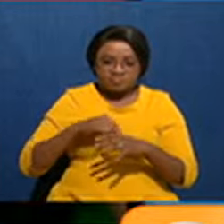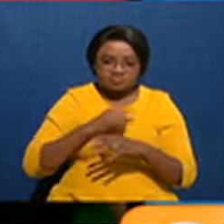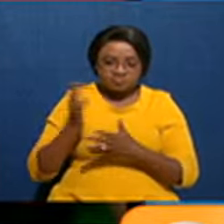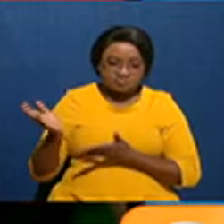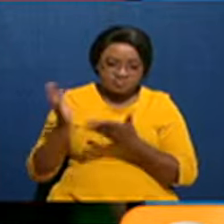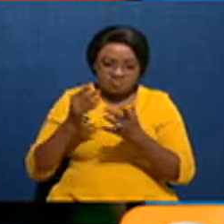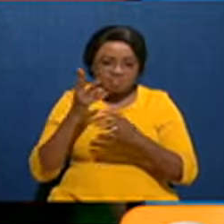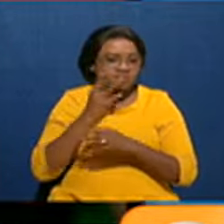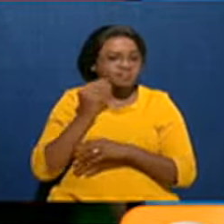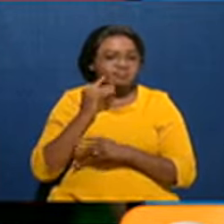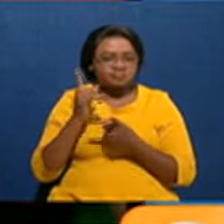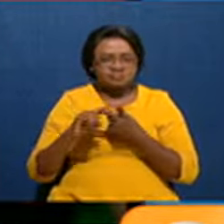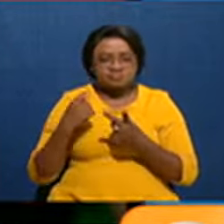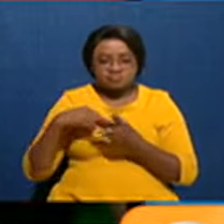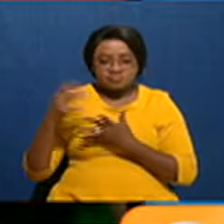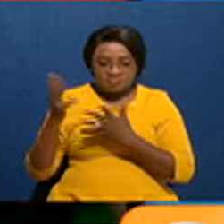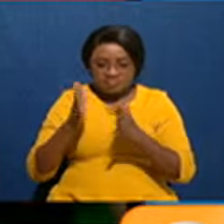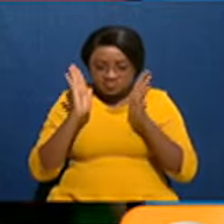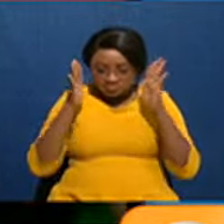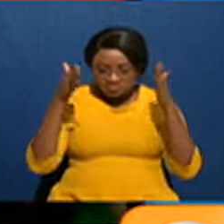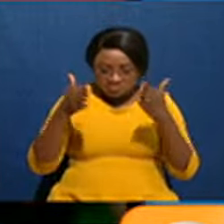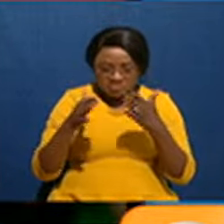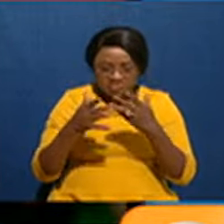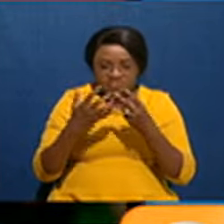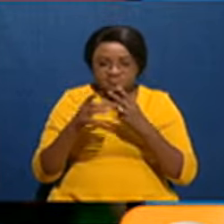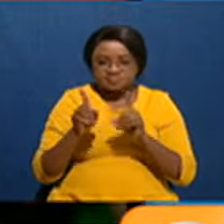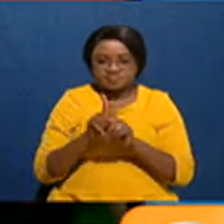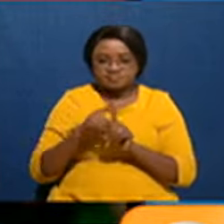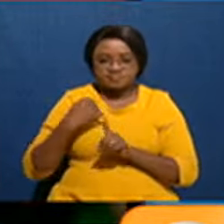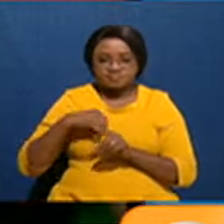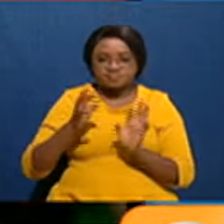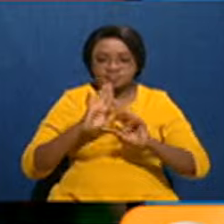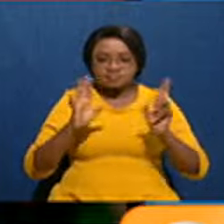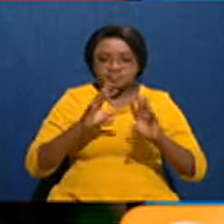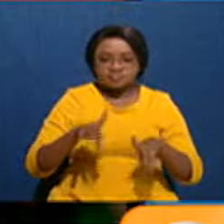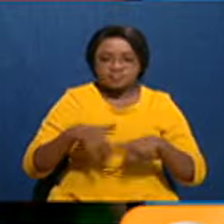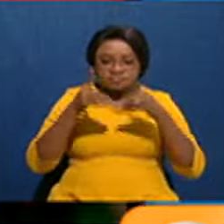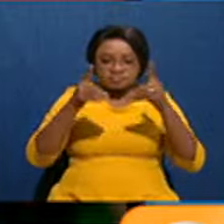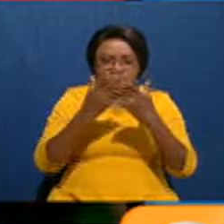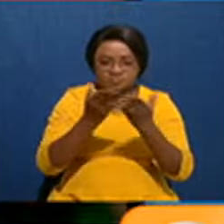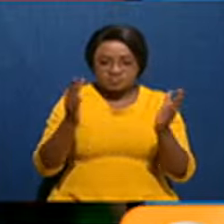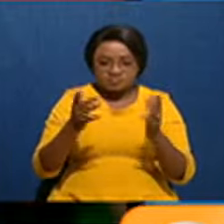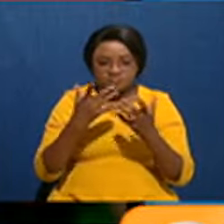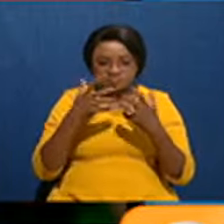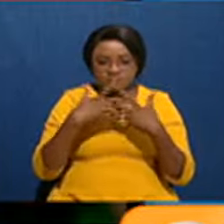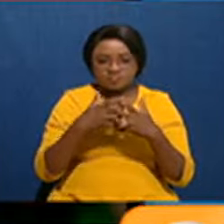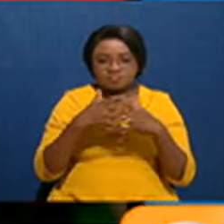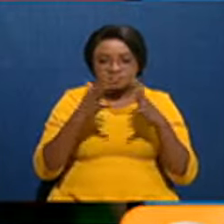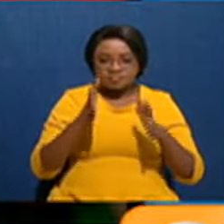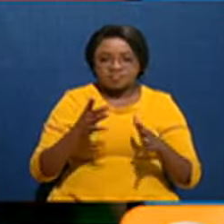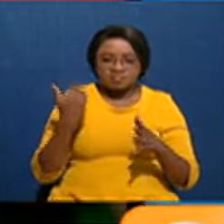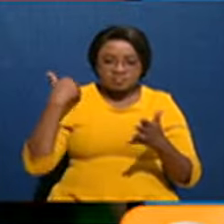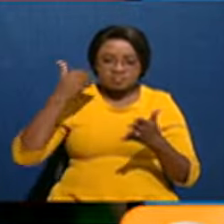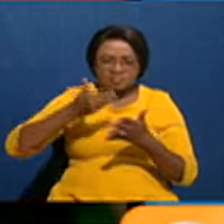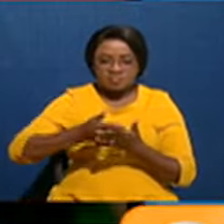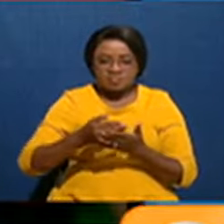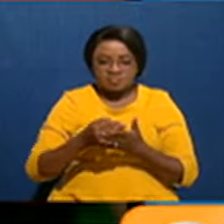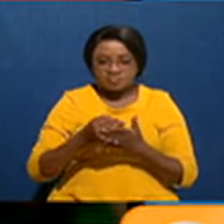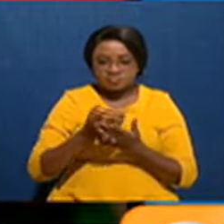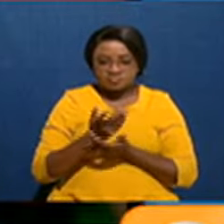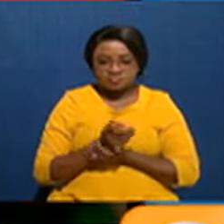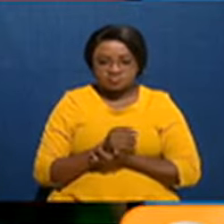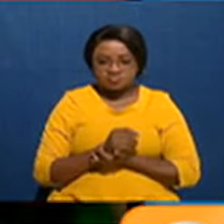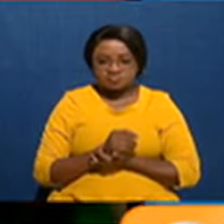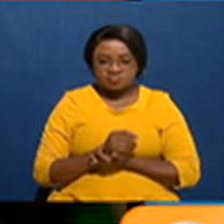bring together focus, energy, and we are going to deliver for engineers because that is our reputation. We have been delivering for the last time that we've